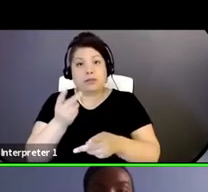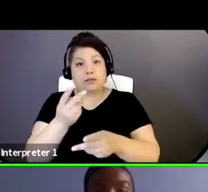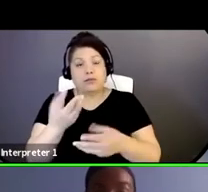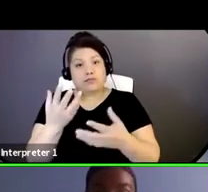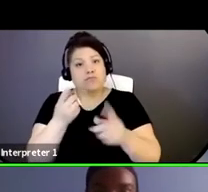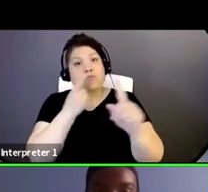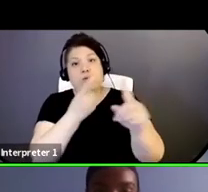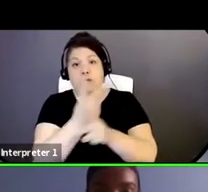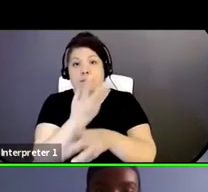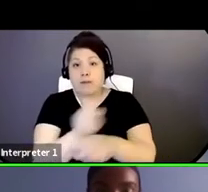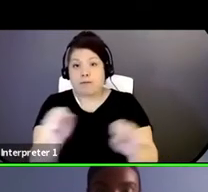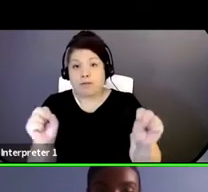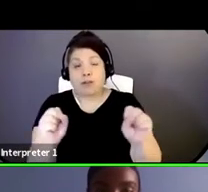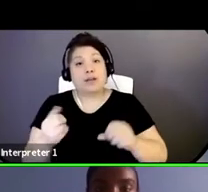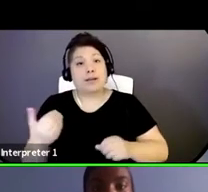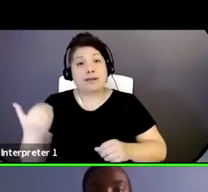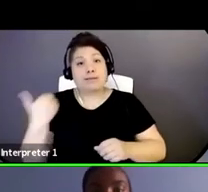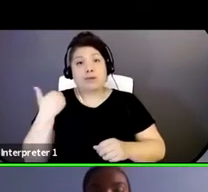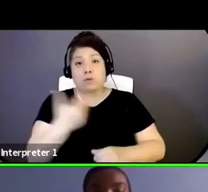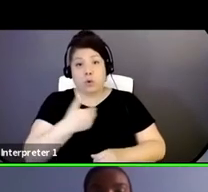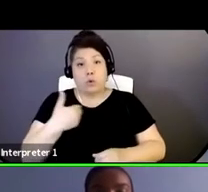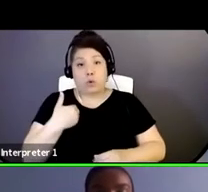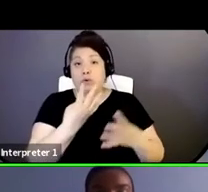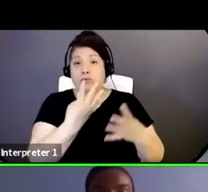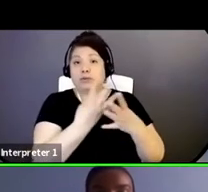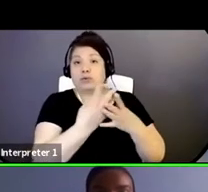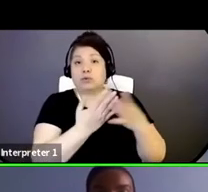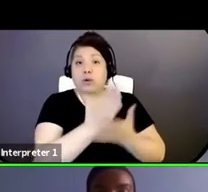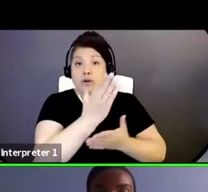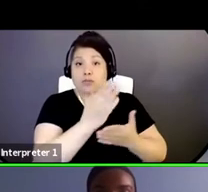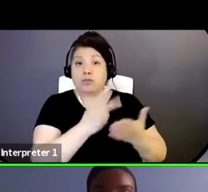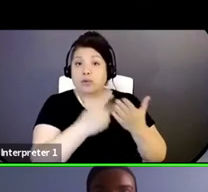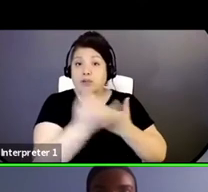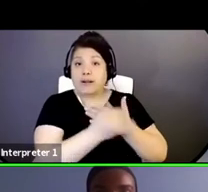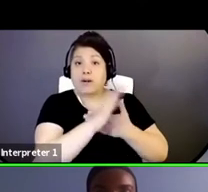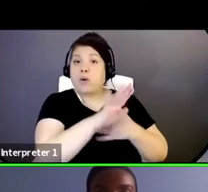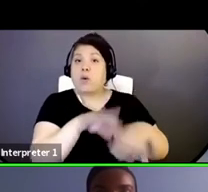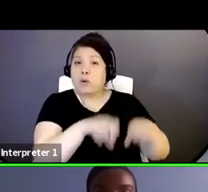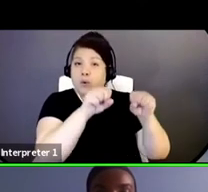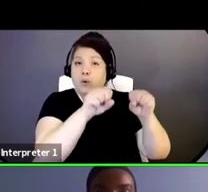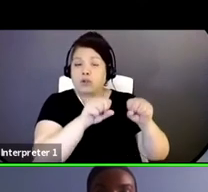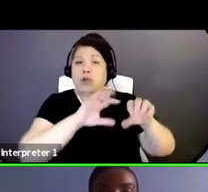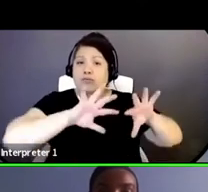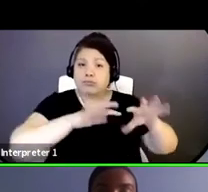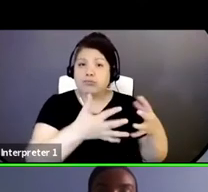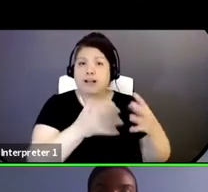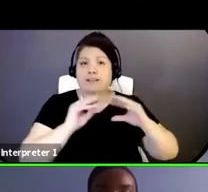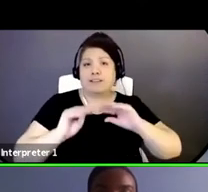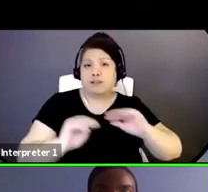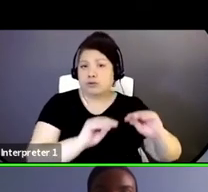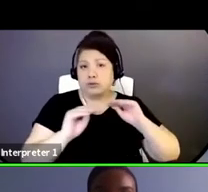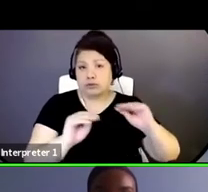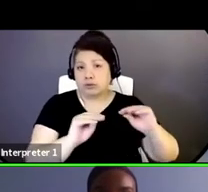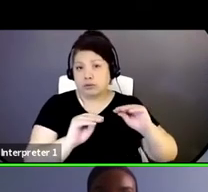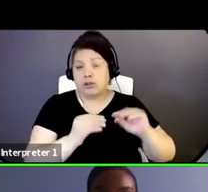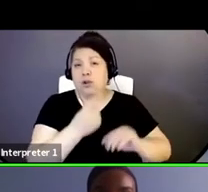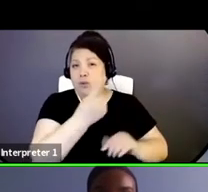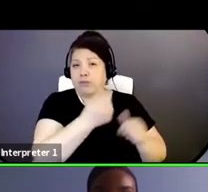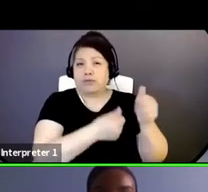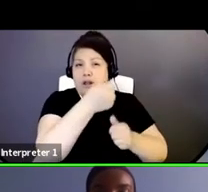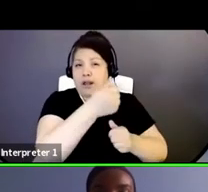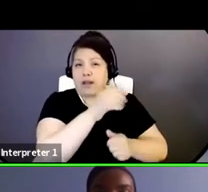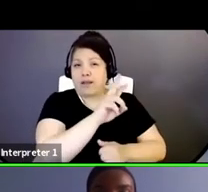During a teach-in that the Toronto Prisoners' Rights Project put on a couple of weeks ago, crime and justice scholar Vivian